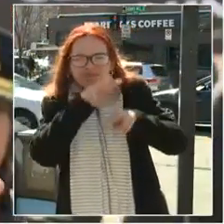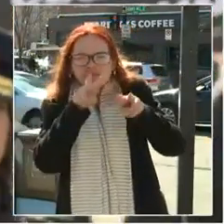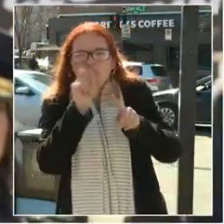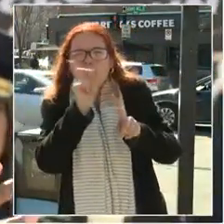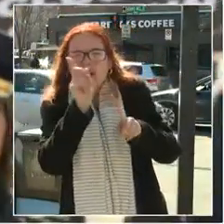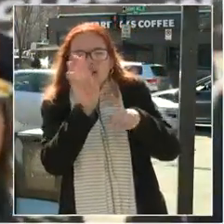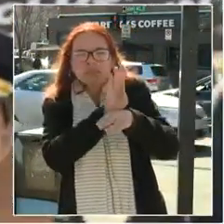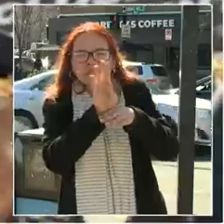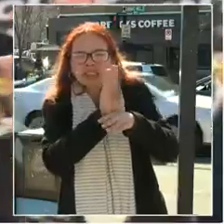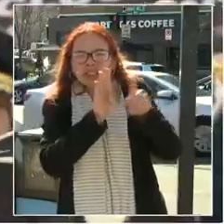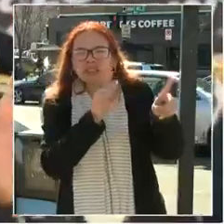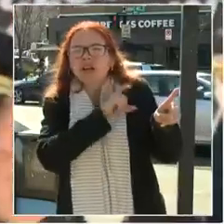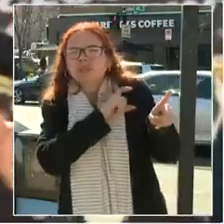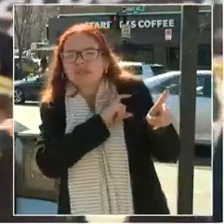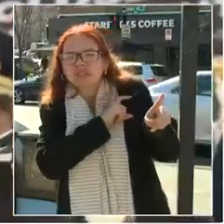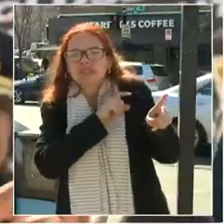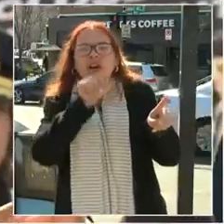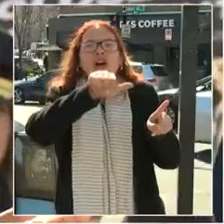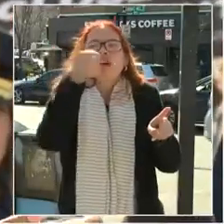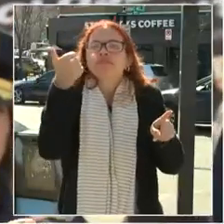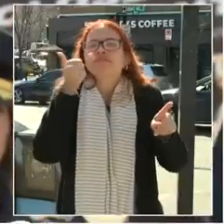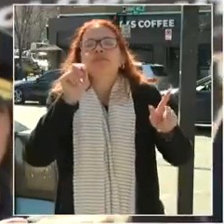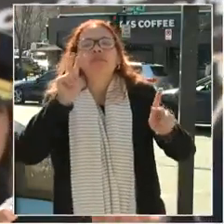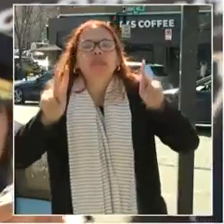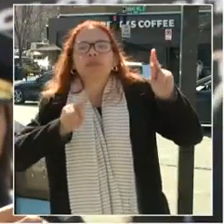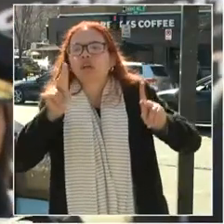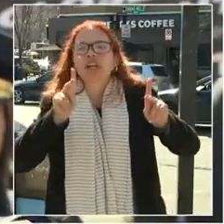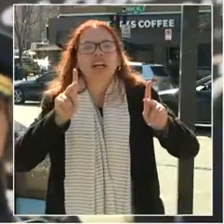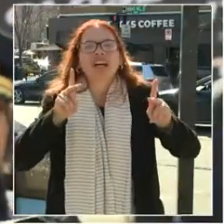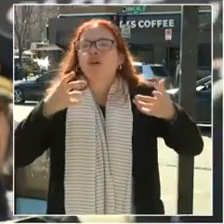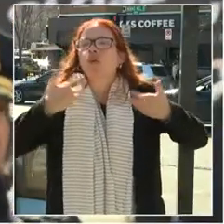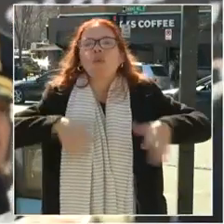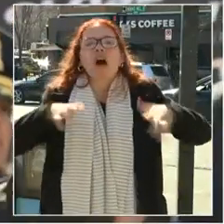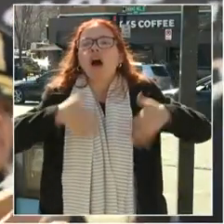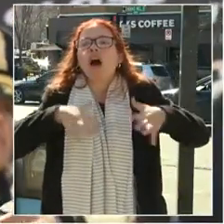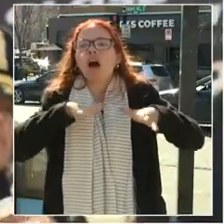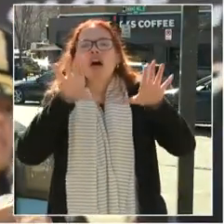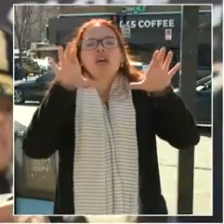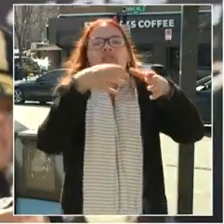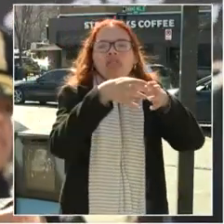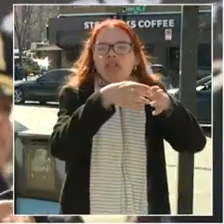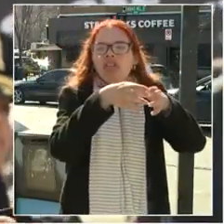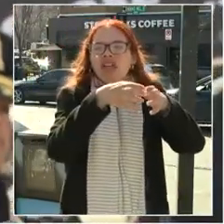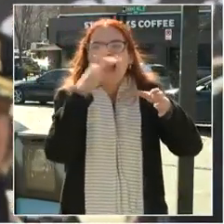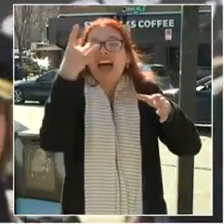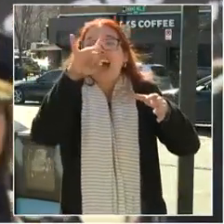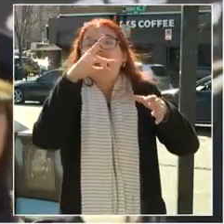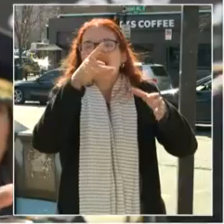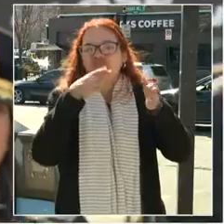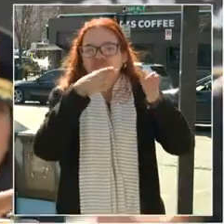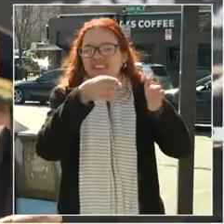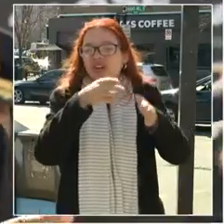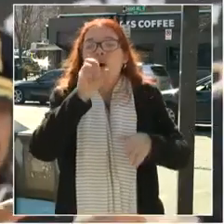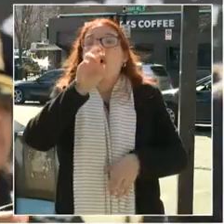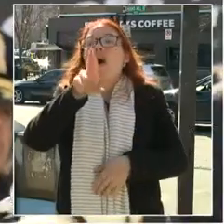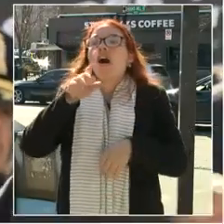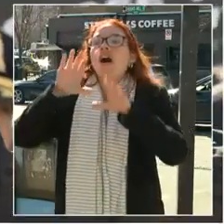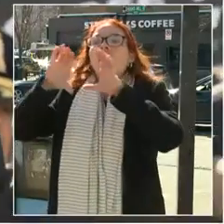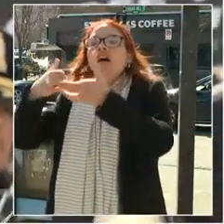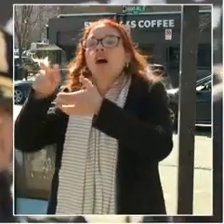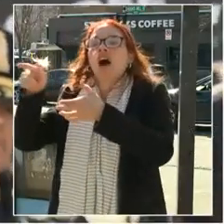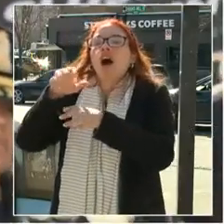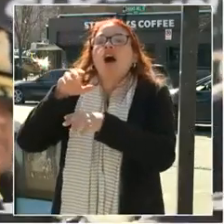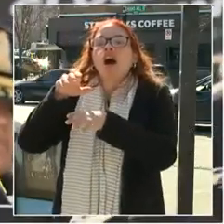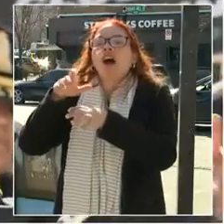police officers and the other folks, you know, we don't want everybody huddled up on 18th Street or everybody huddled up on Columbia Road, right? It's